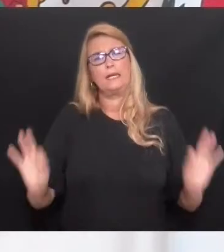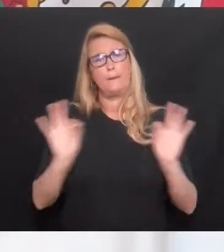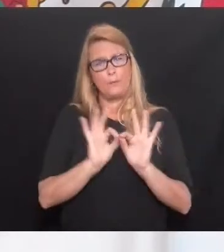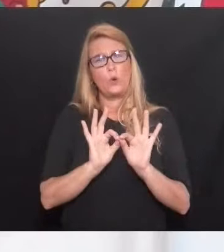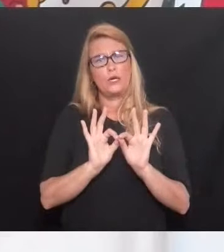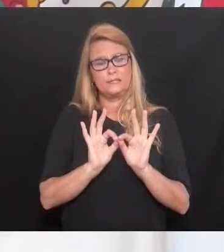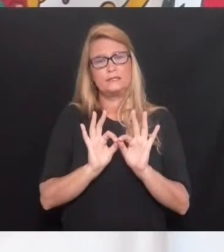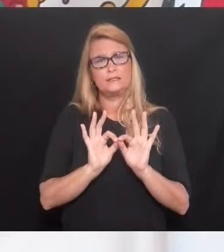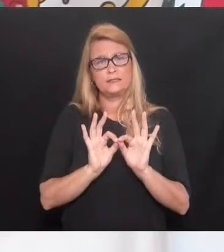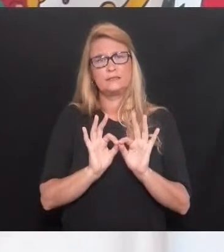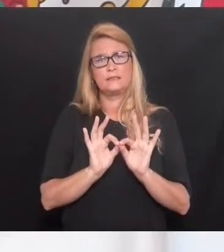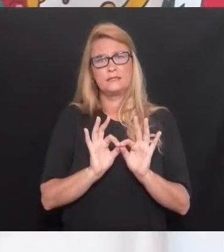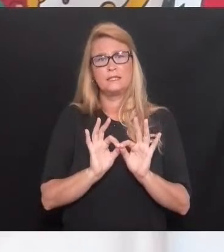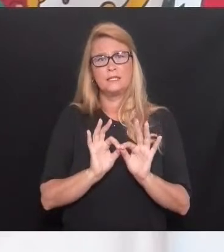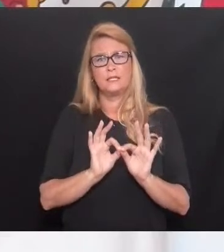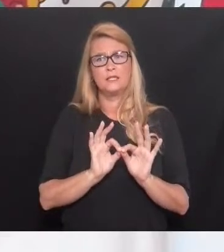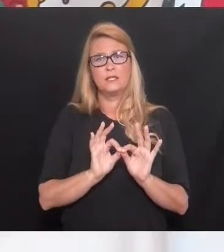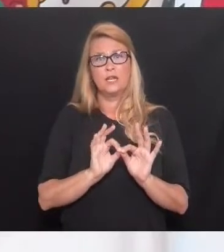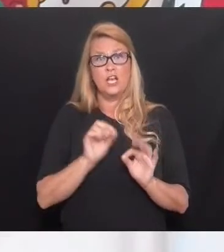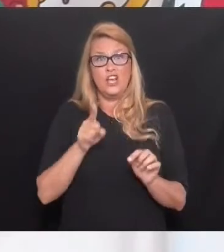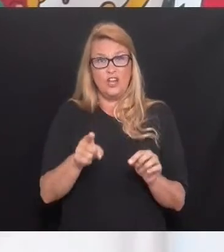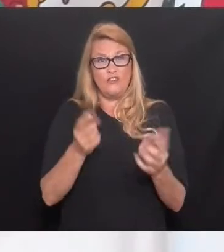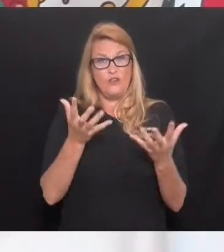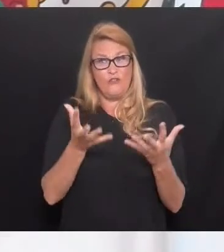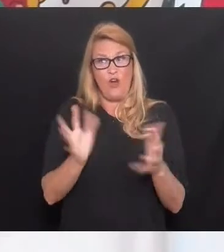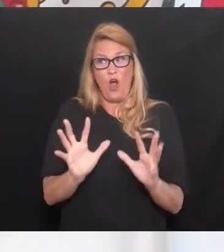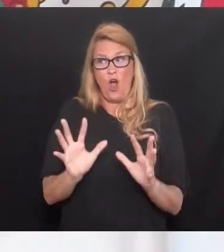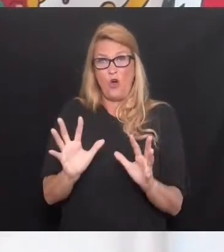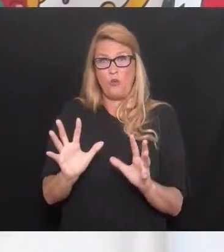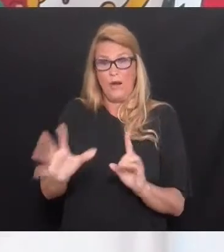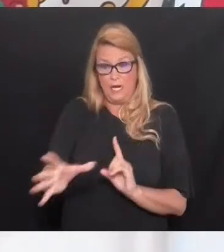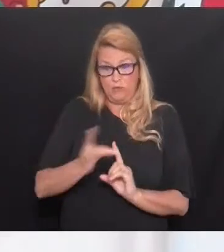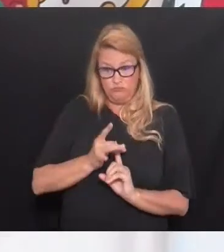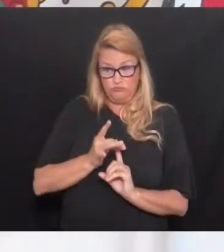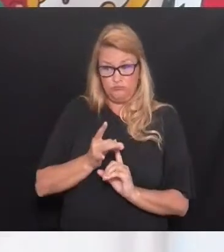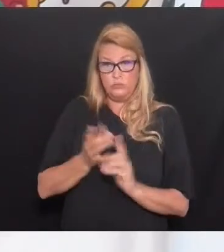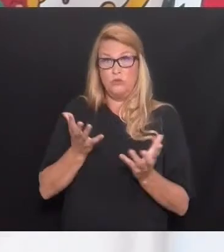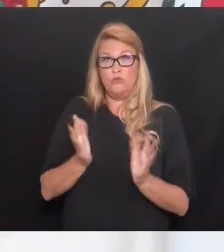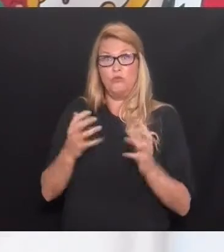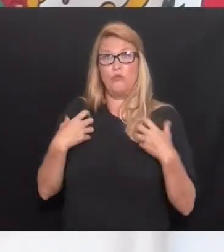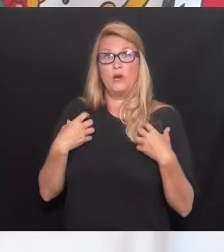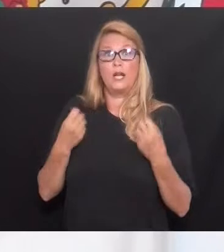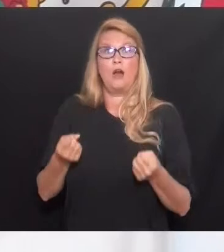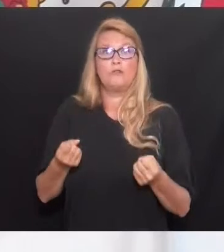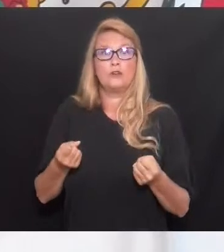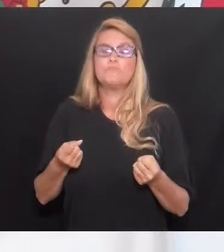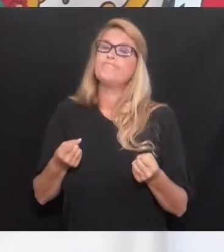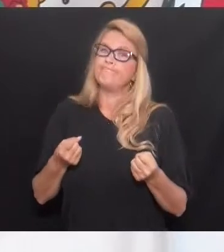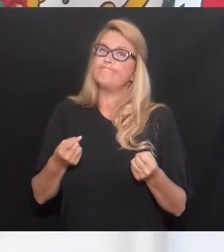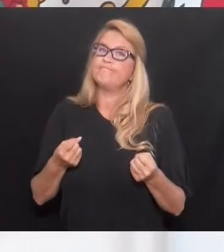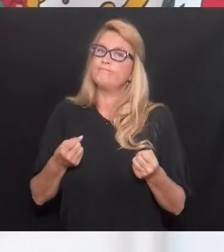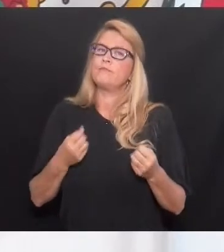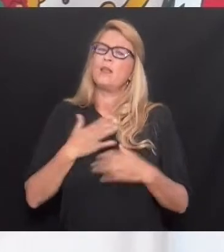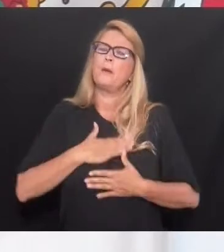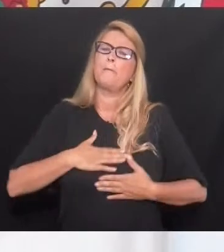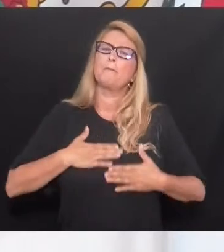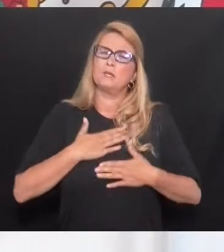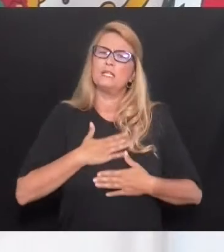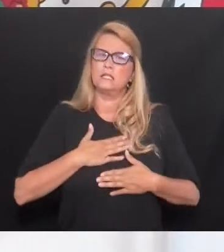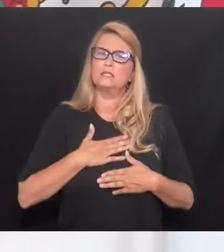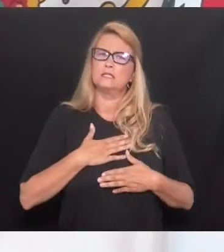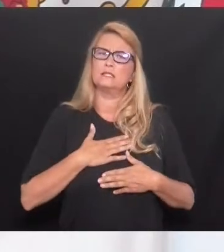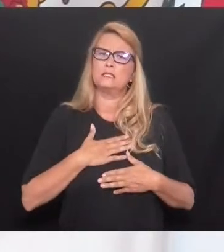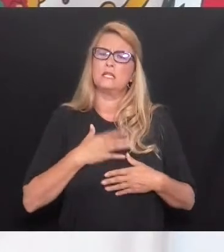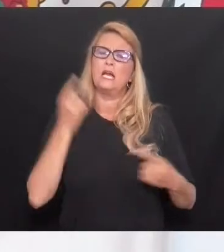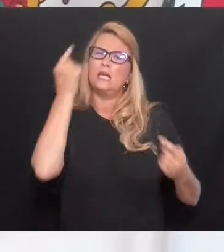is and everything, and especially if you've had this dreaded disease and gotten over it. I think you absolutely have an obligation to think about it,